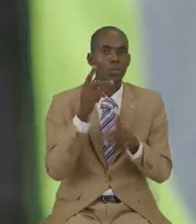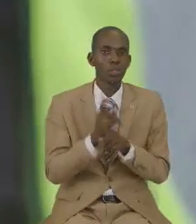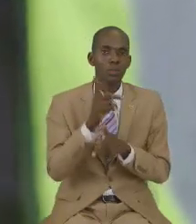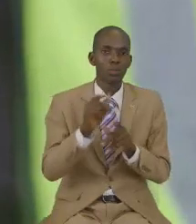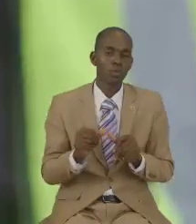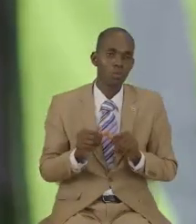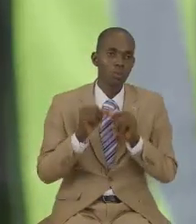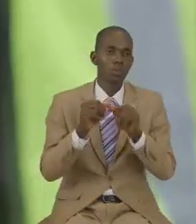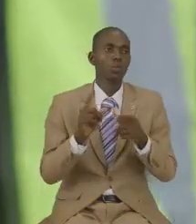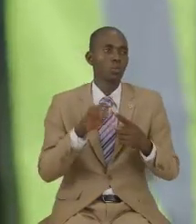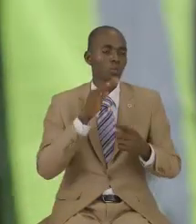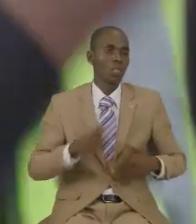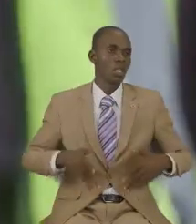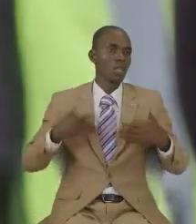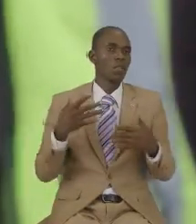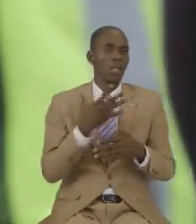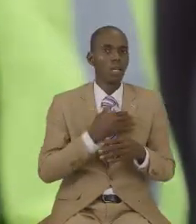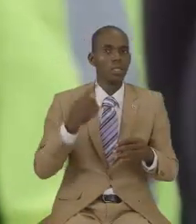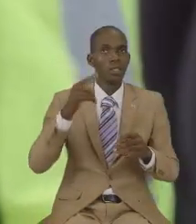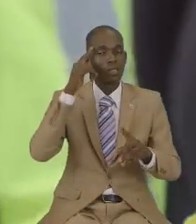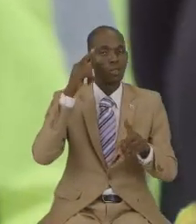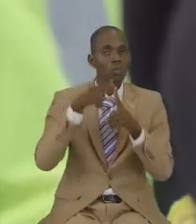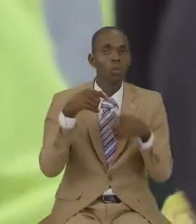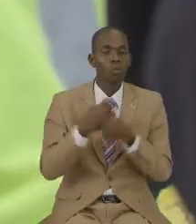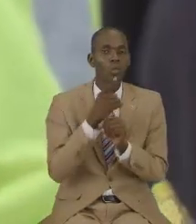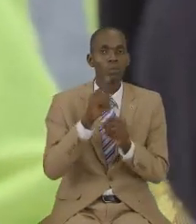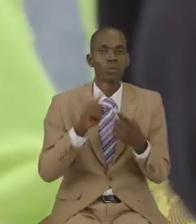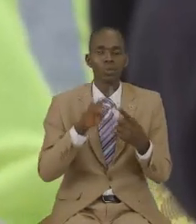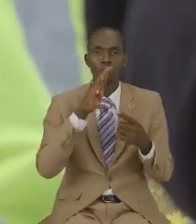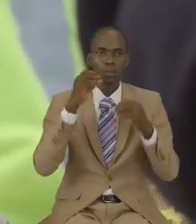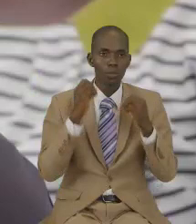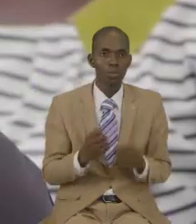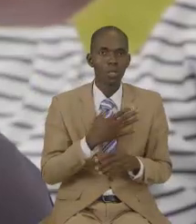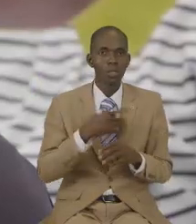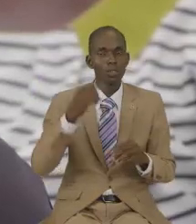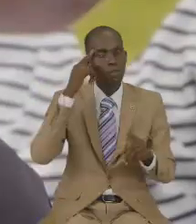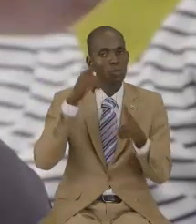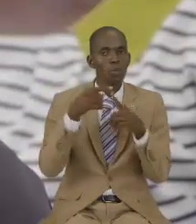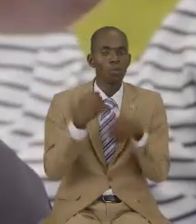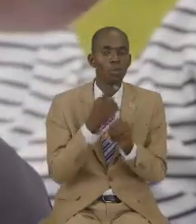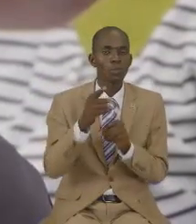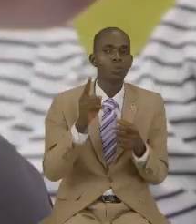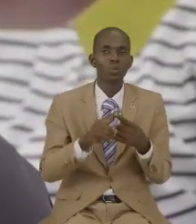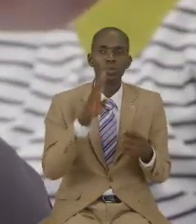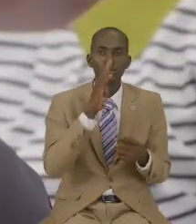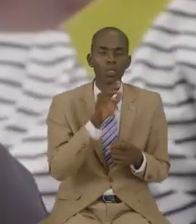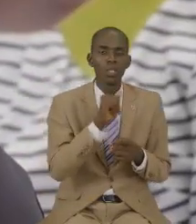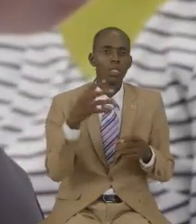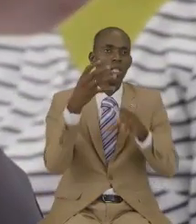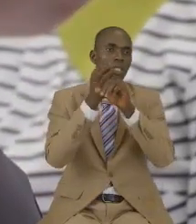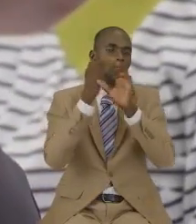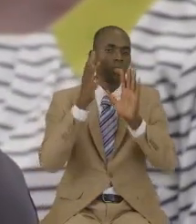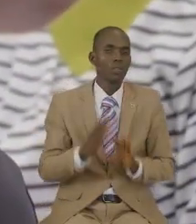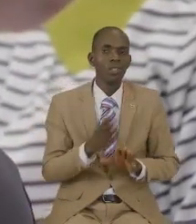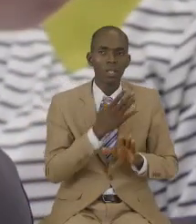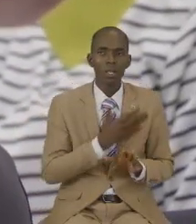keep your blood flowing. The goals make you strong. And the goals make you to be an achiever. And I want